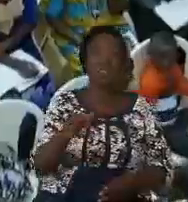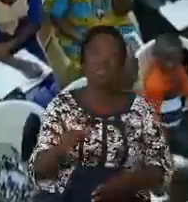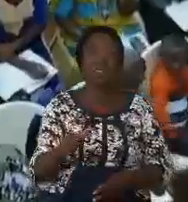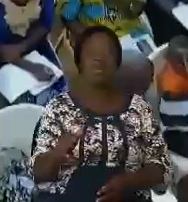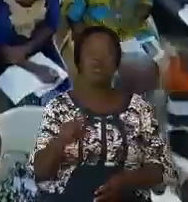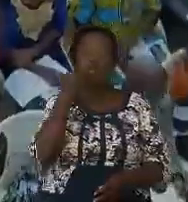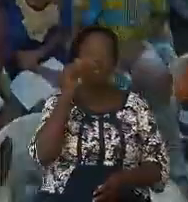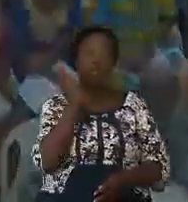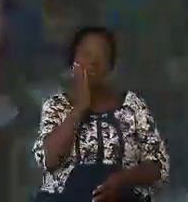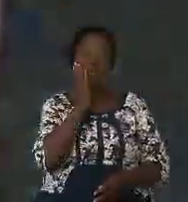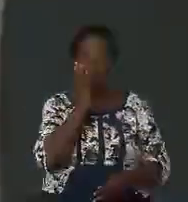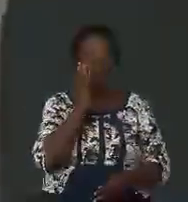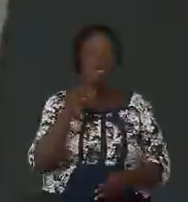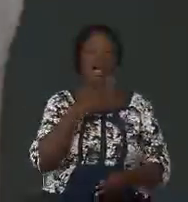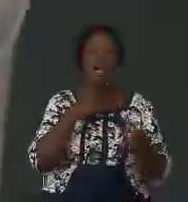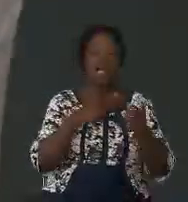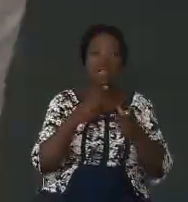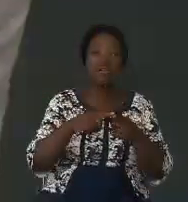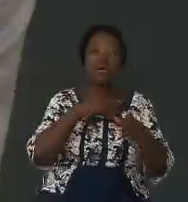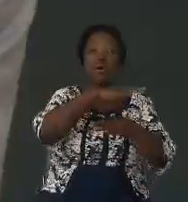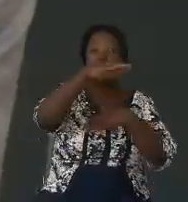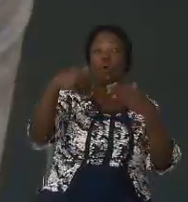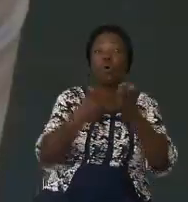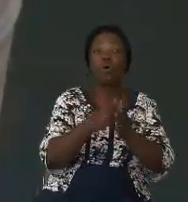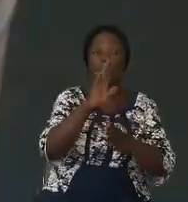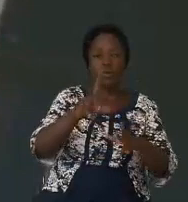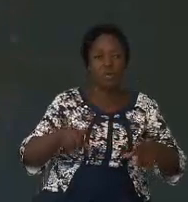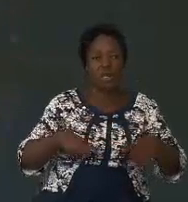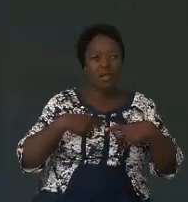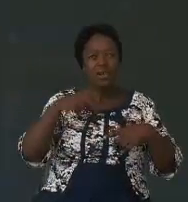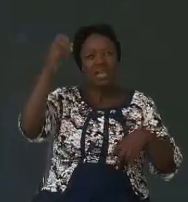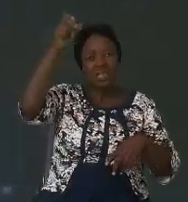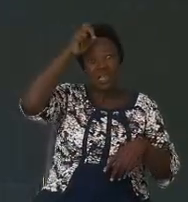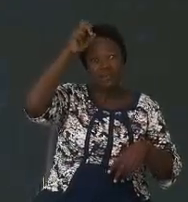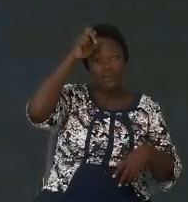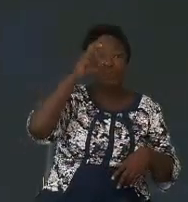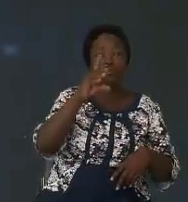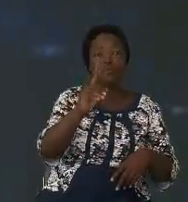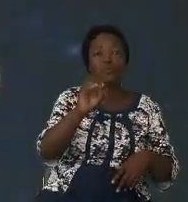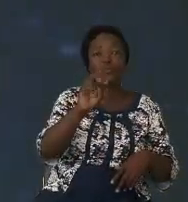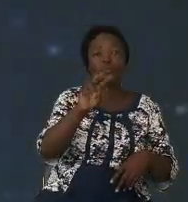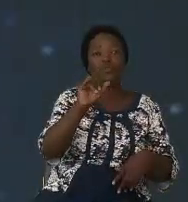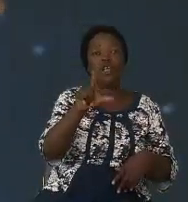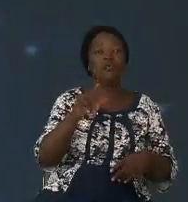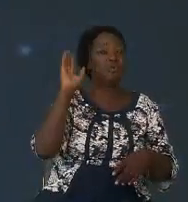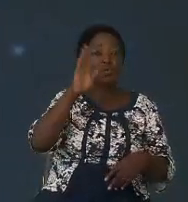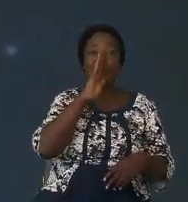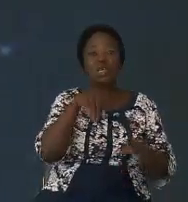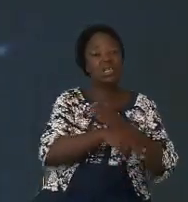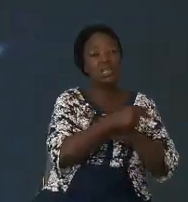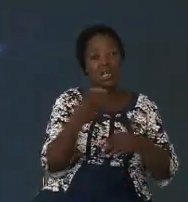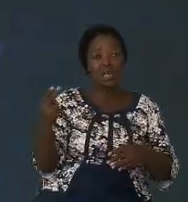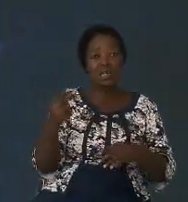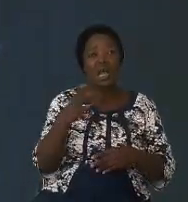beauty, eternal bliss, to eternal paradise. And all your life, Satan will be